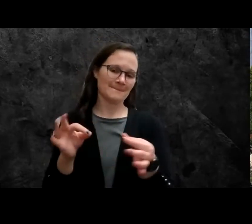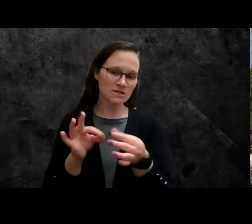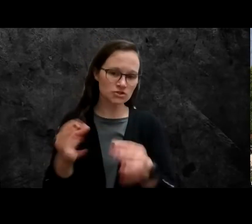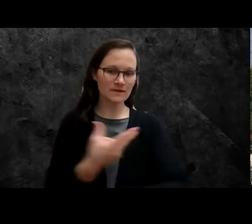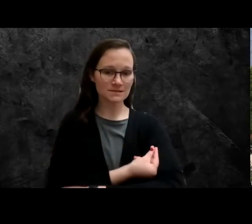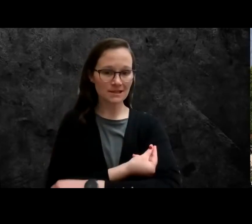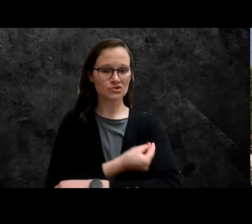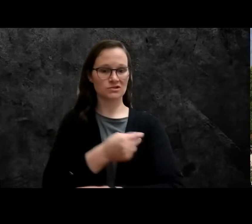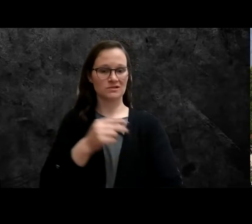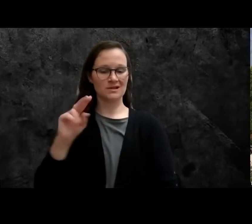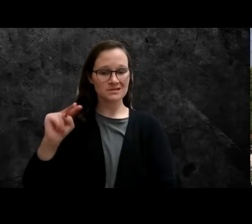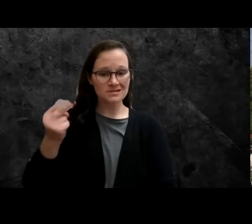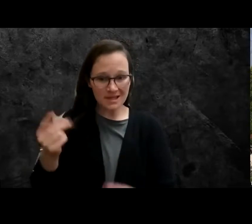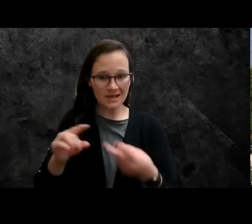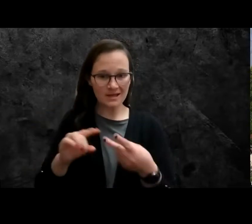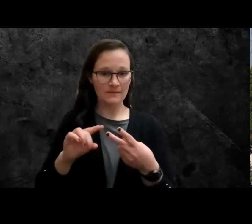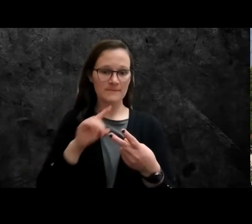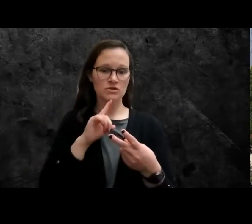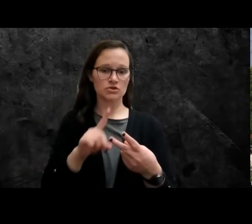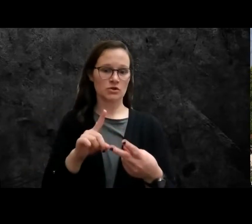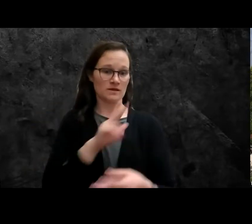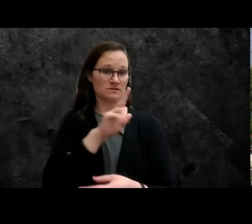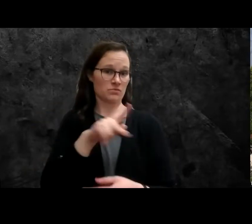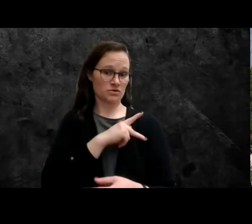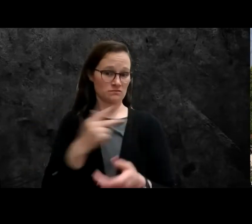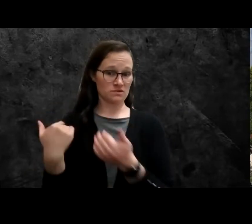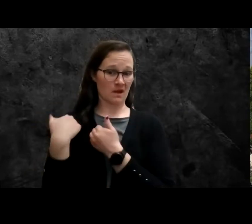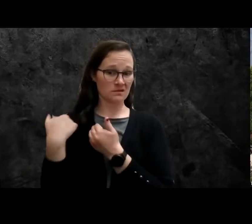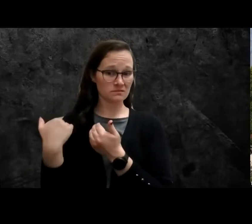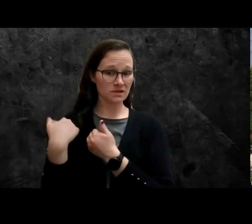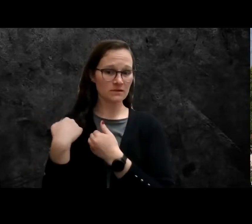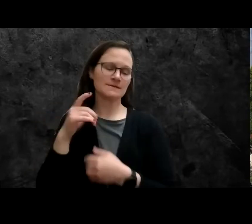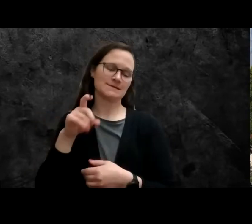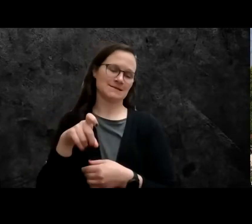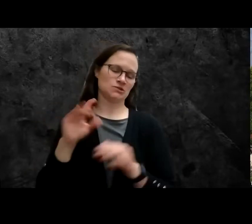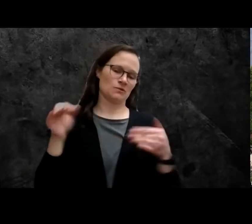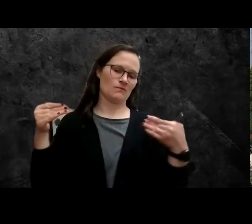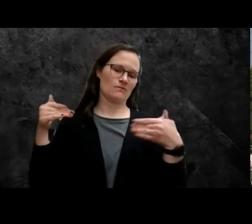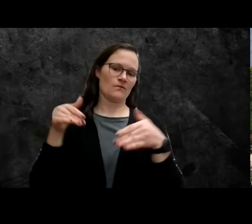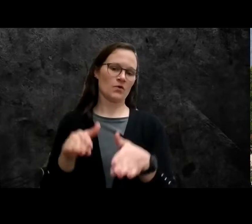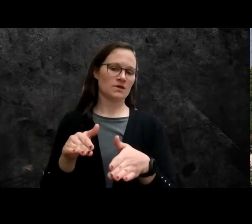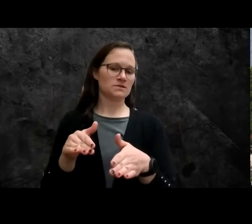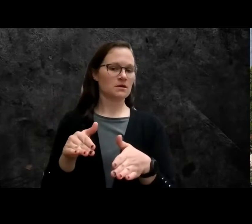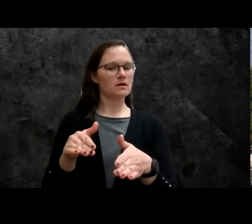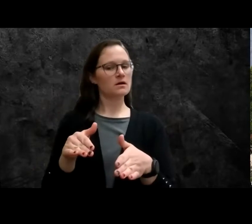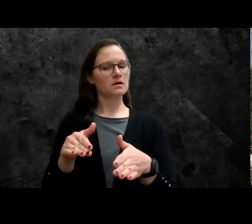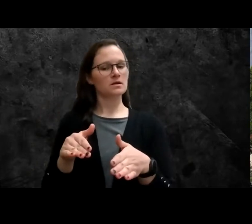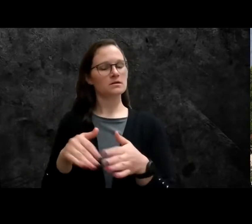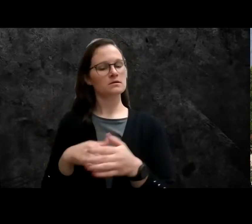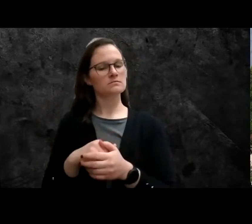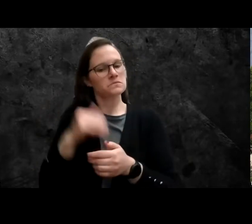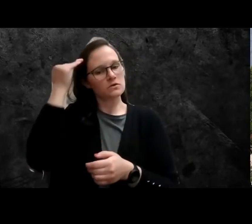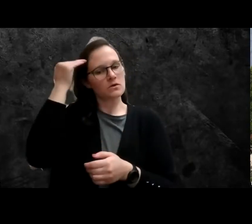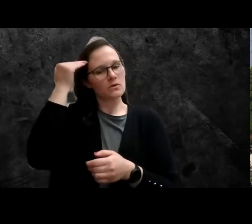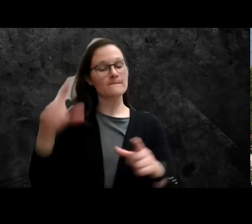again, as a matter of personal responsibility that we need to focus on, is a well-fitted, a mask that